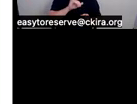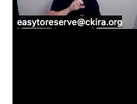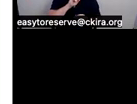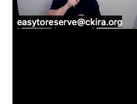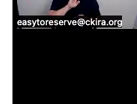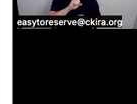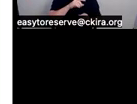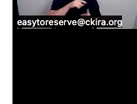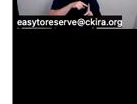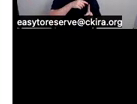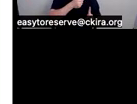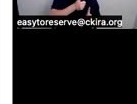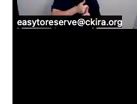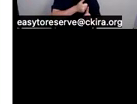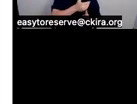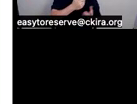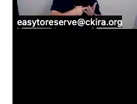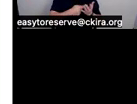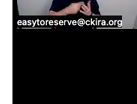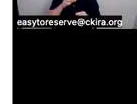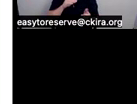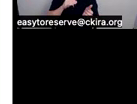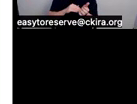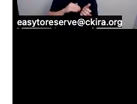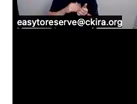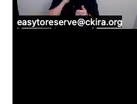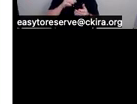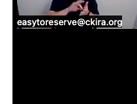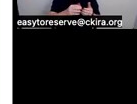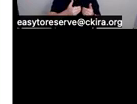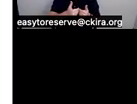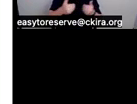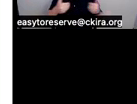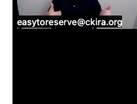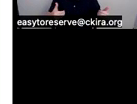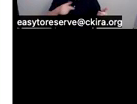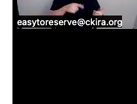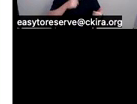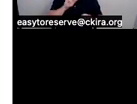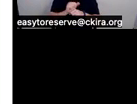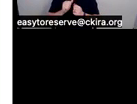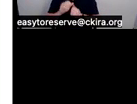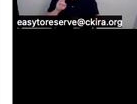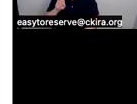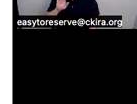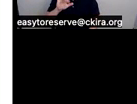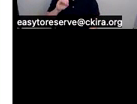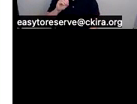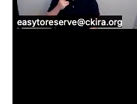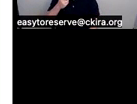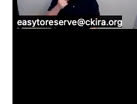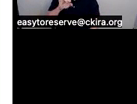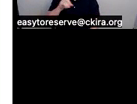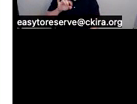variable, whether it's human subjects or if you're doing vertebrate animals. If you're working with biohazards, if the grant is a